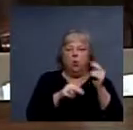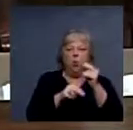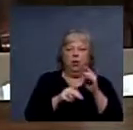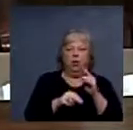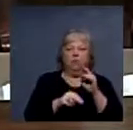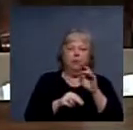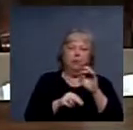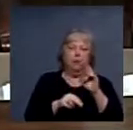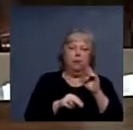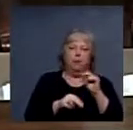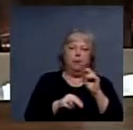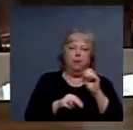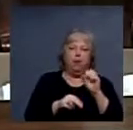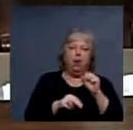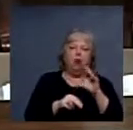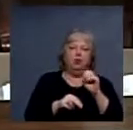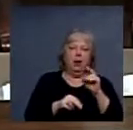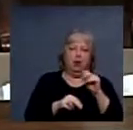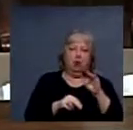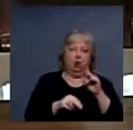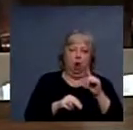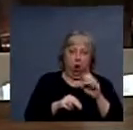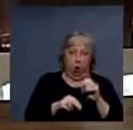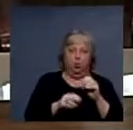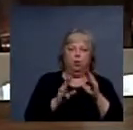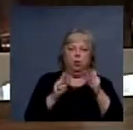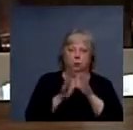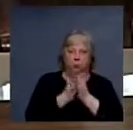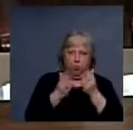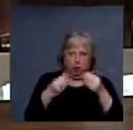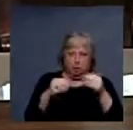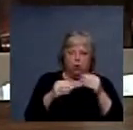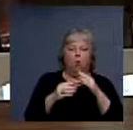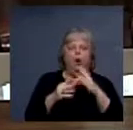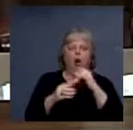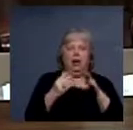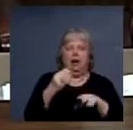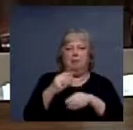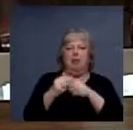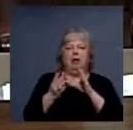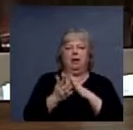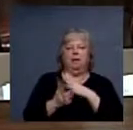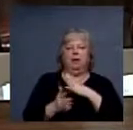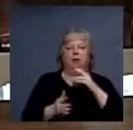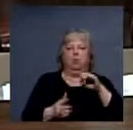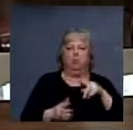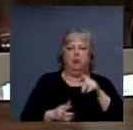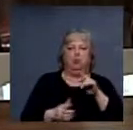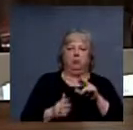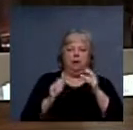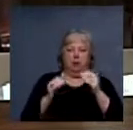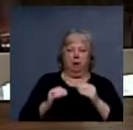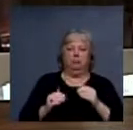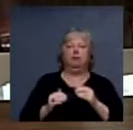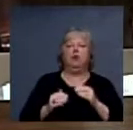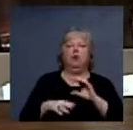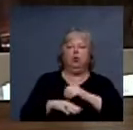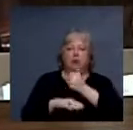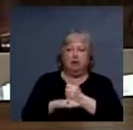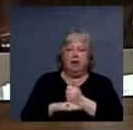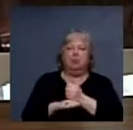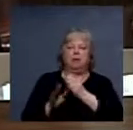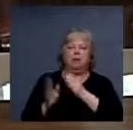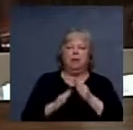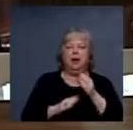Rock, Arkansas, amending the official zoning map of the City of Little Rock, Arkansas, and for the purposes. An ordinance to approve a planned zoning development, establish a